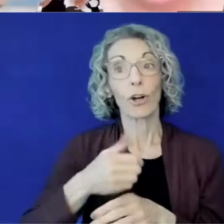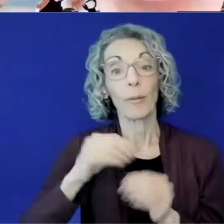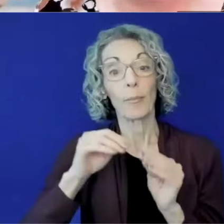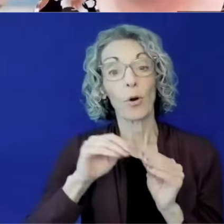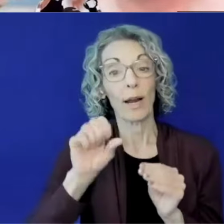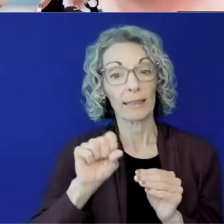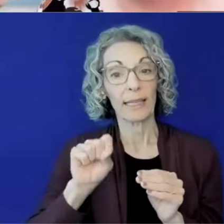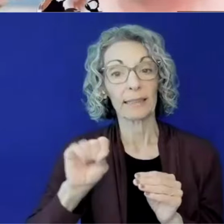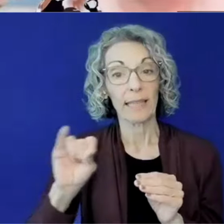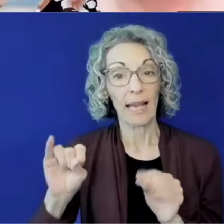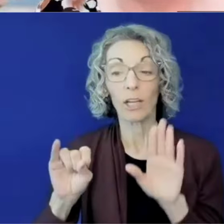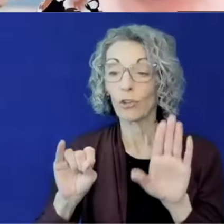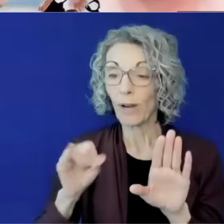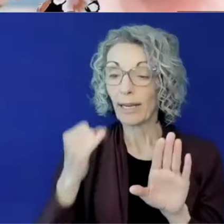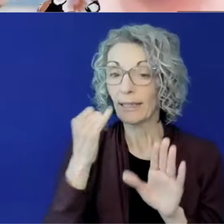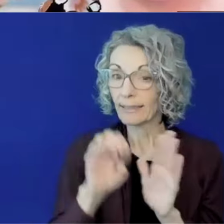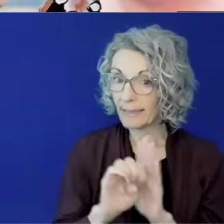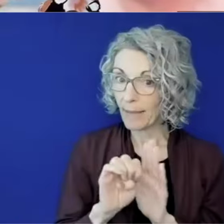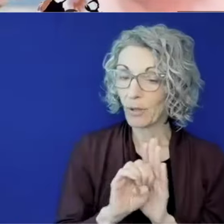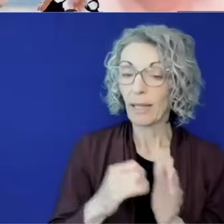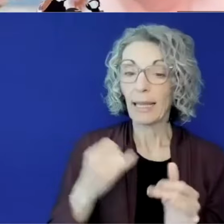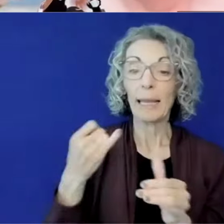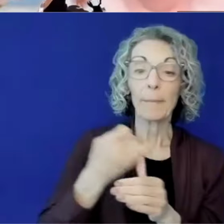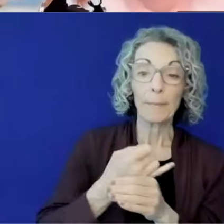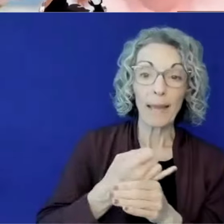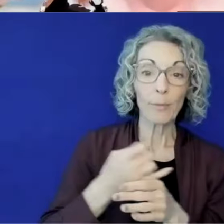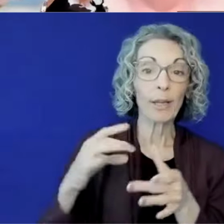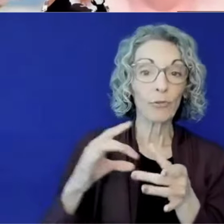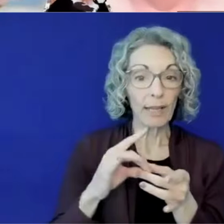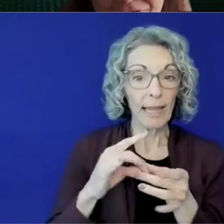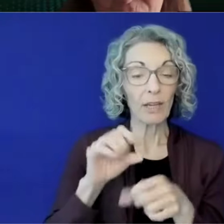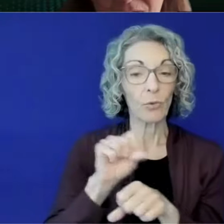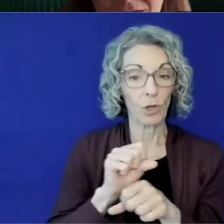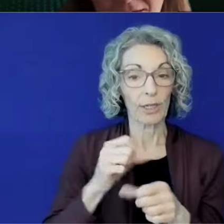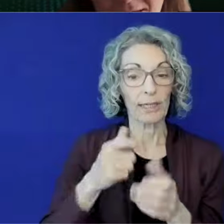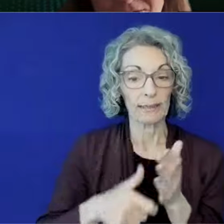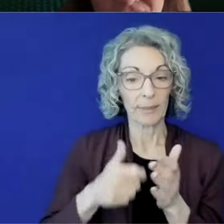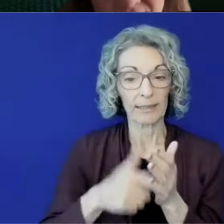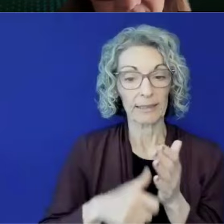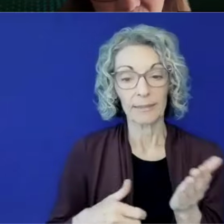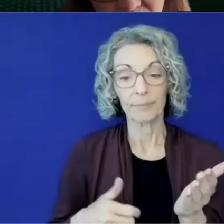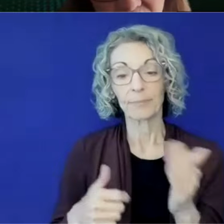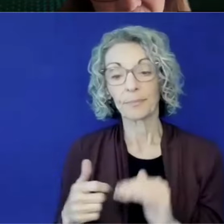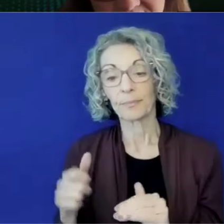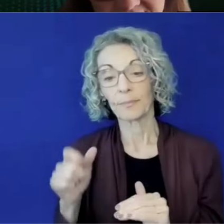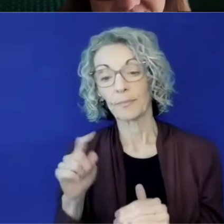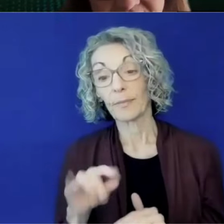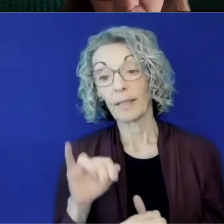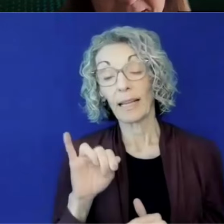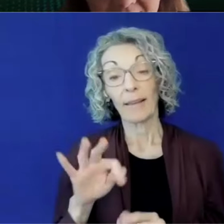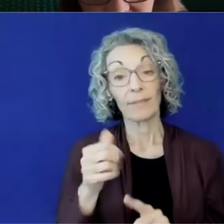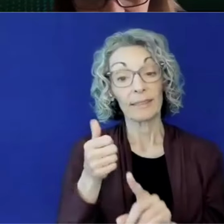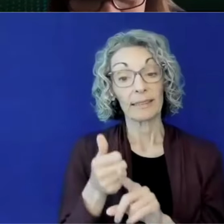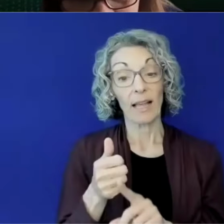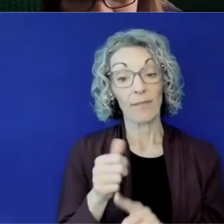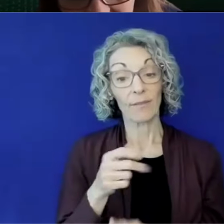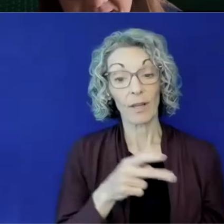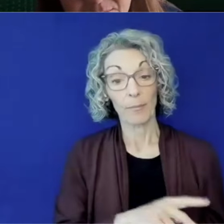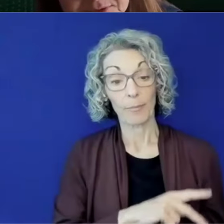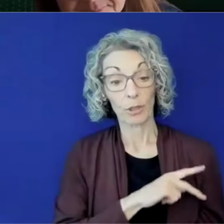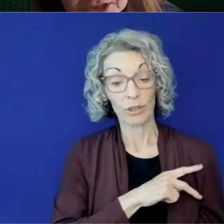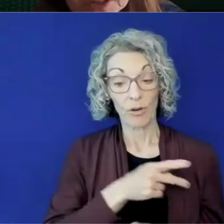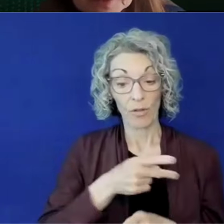great examples of impairment related work expenses. Okay, if you are a personal care worker for someone